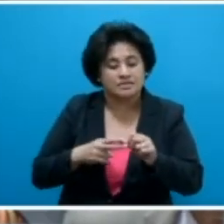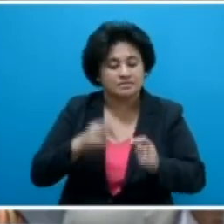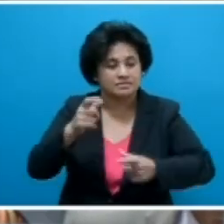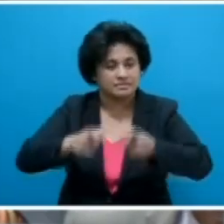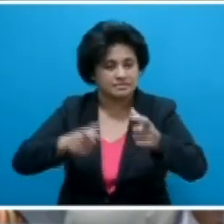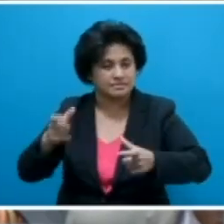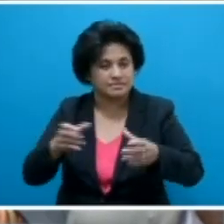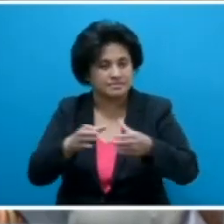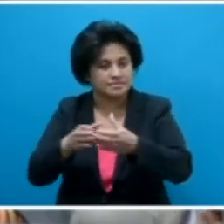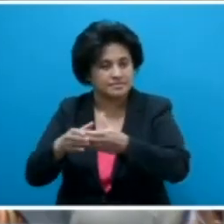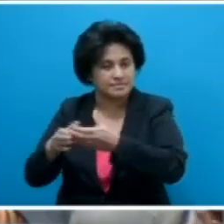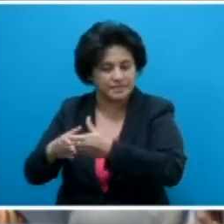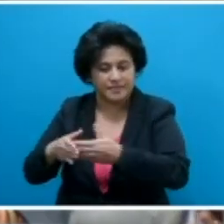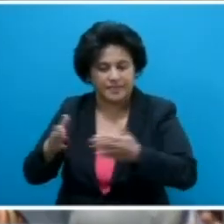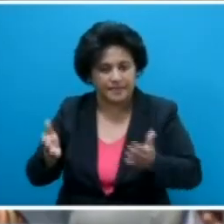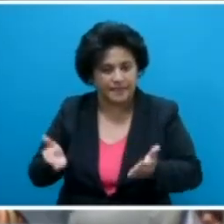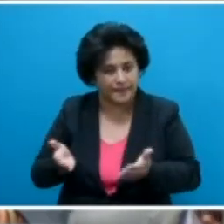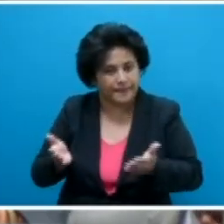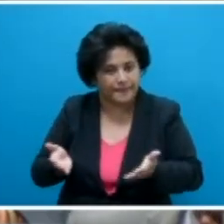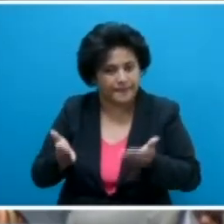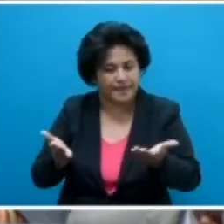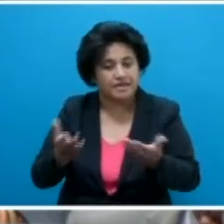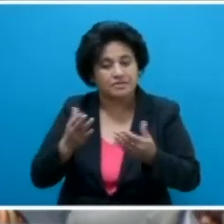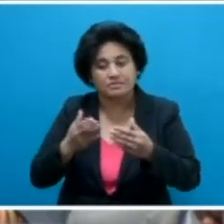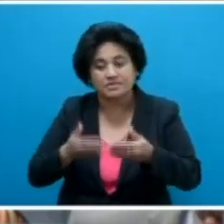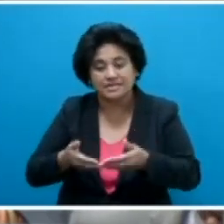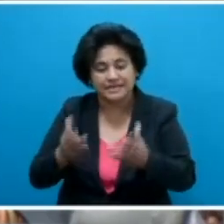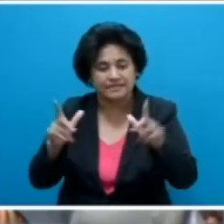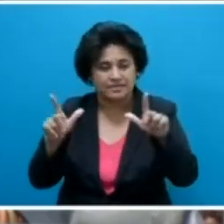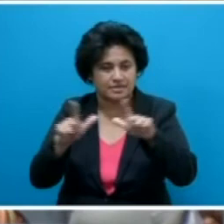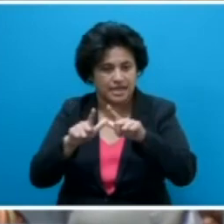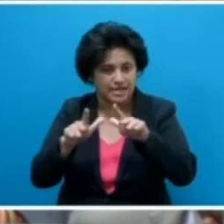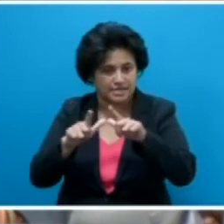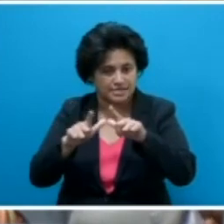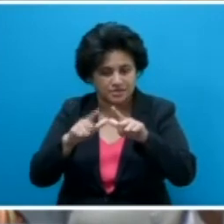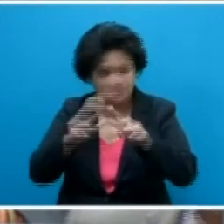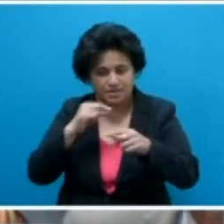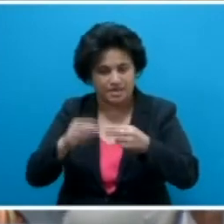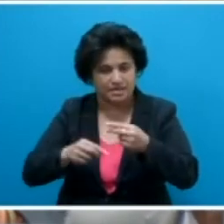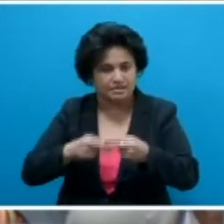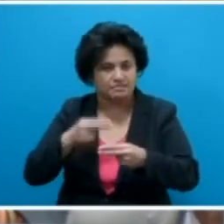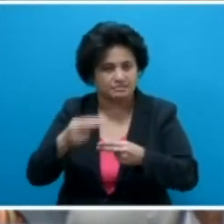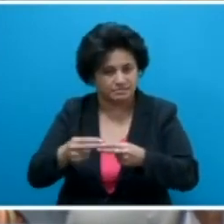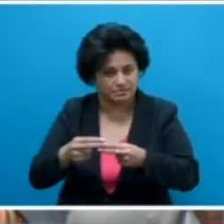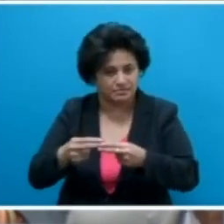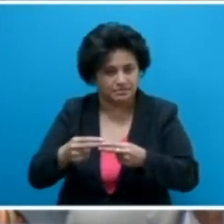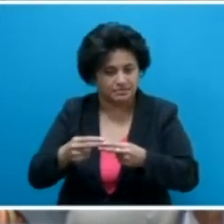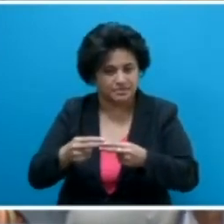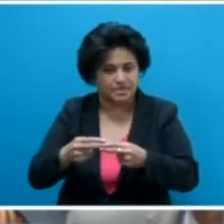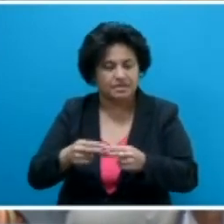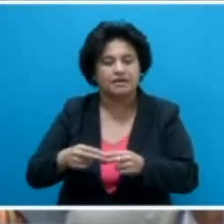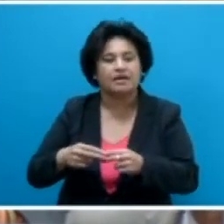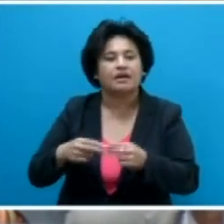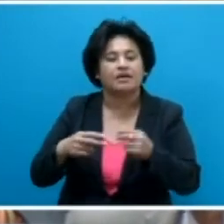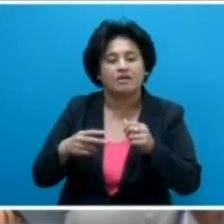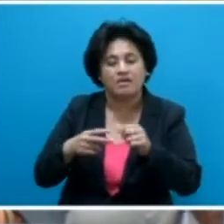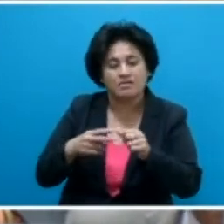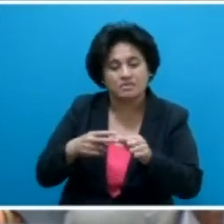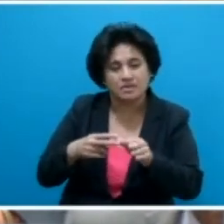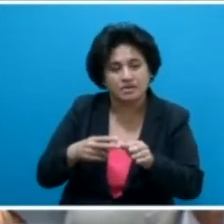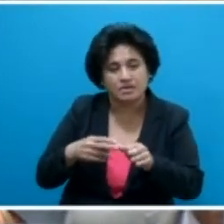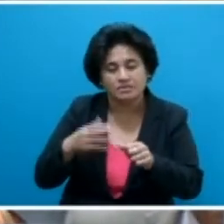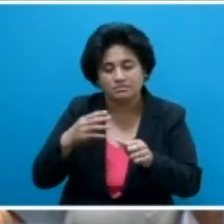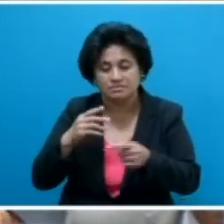encouraged through the review of licensing conditions to replant the areas they have harvested. They could also raise their